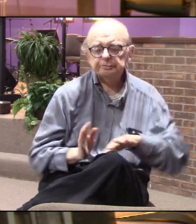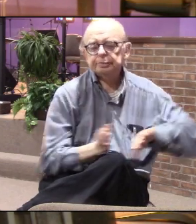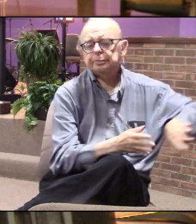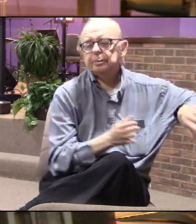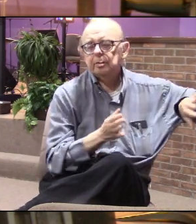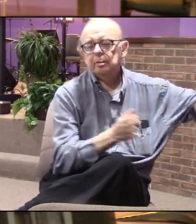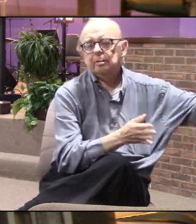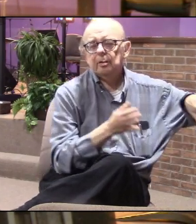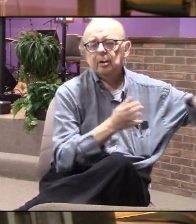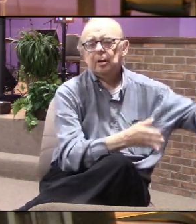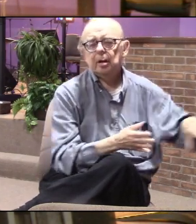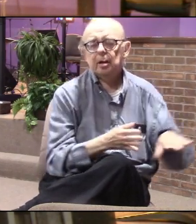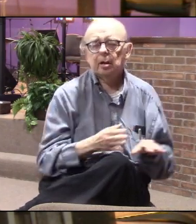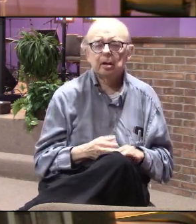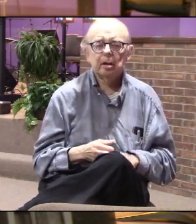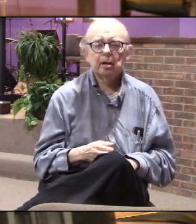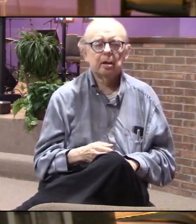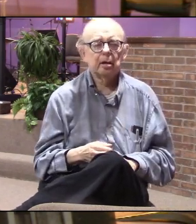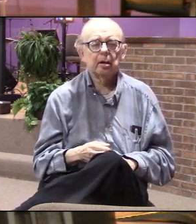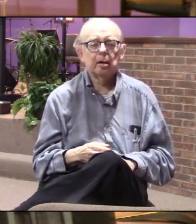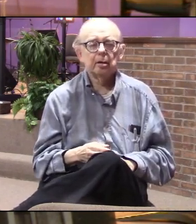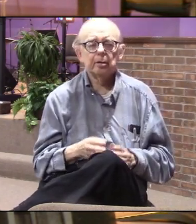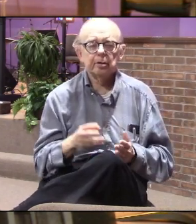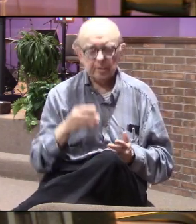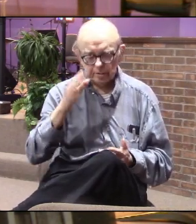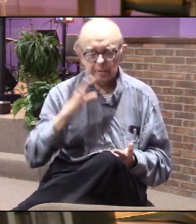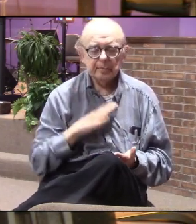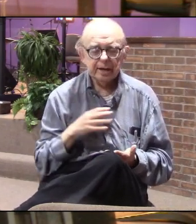off to the guy that stands in the front.